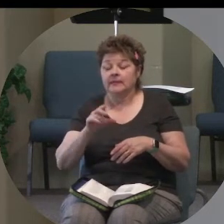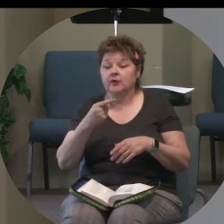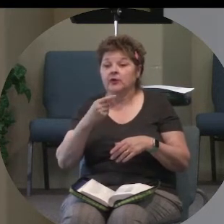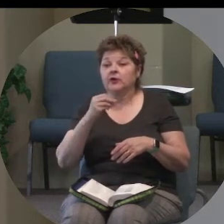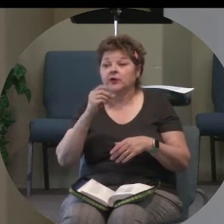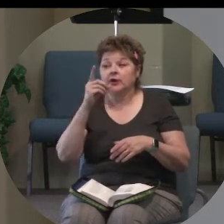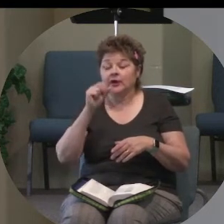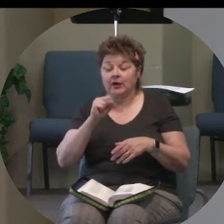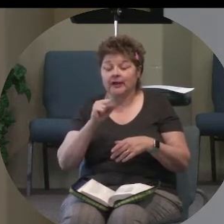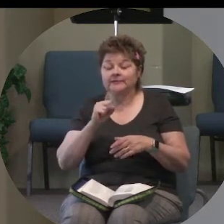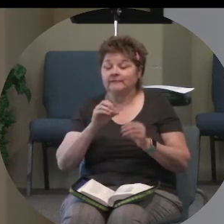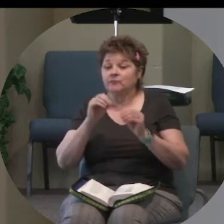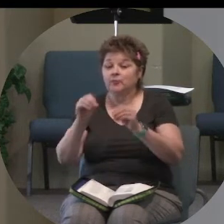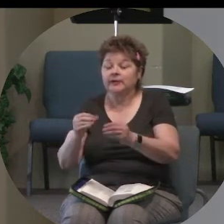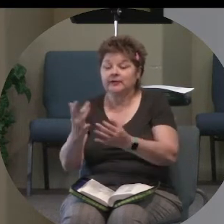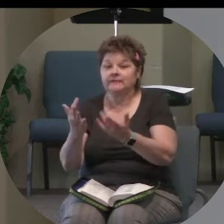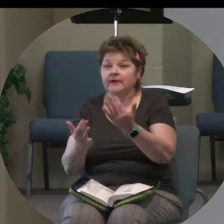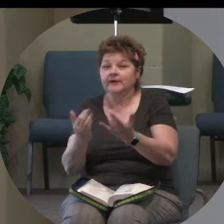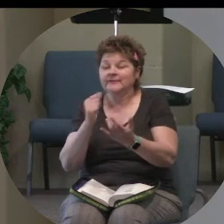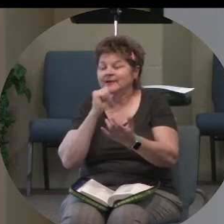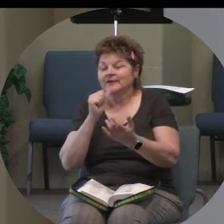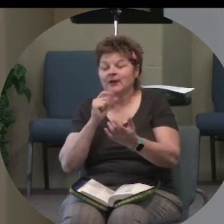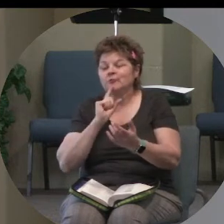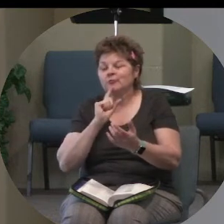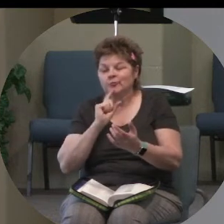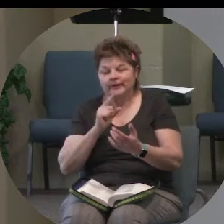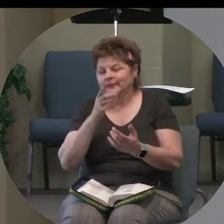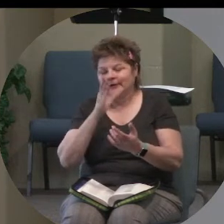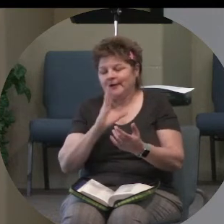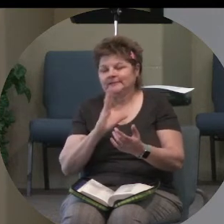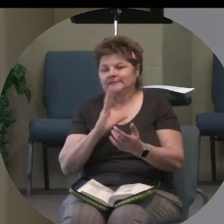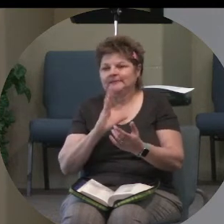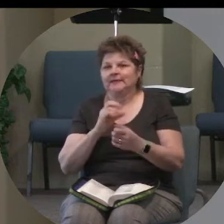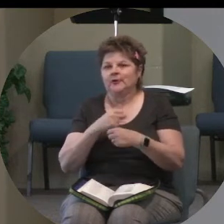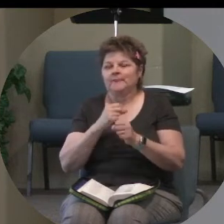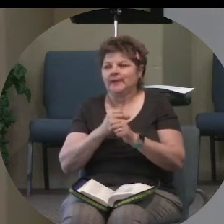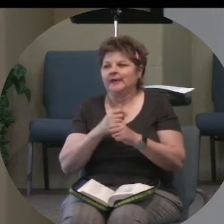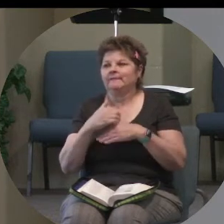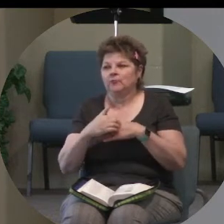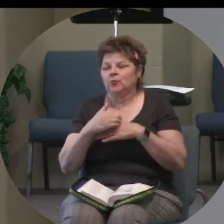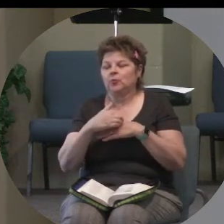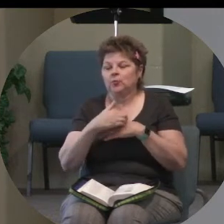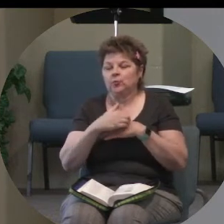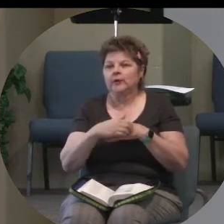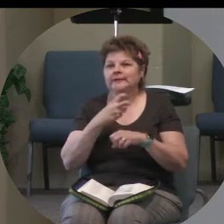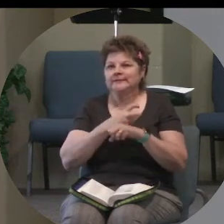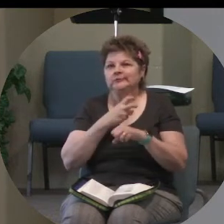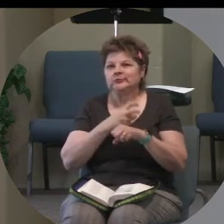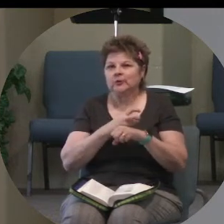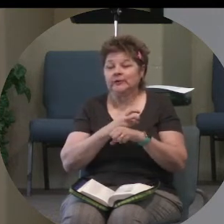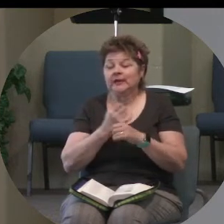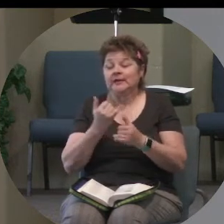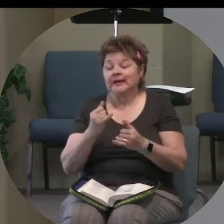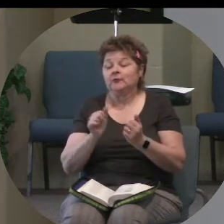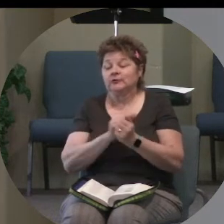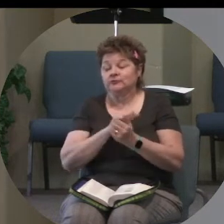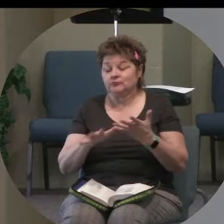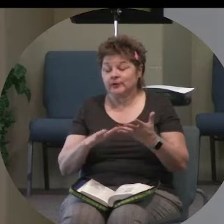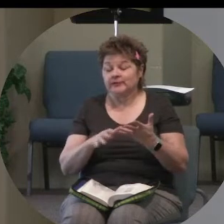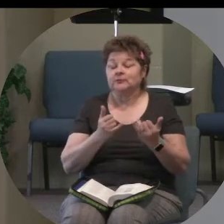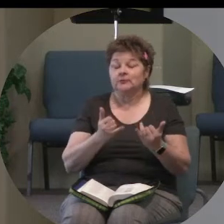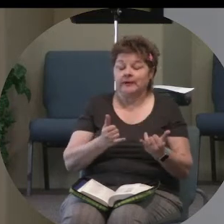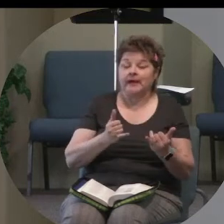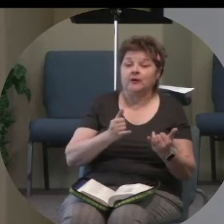not gods, but the work of men's hands, wood and stone. Therefore they were destroyed. So now, O Lord, our God, save